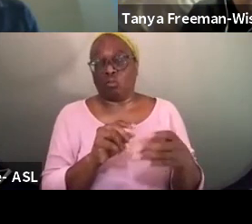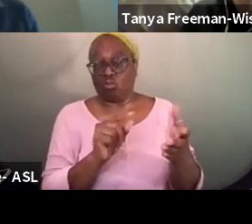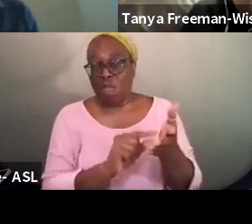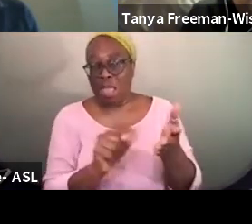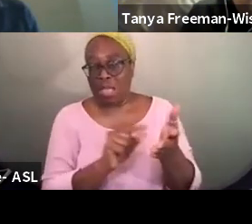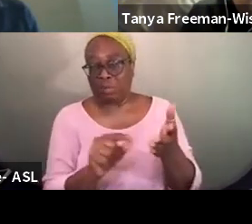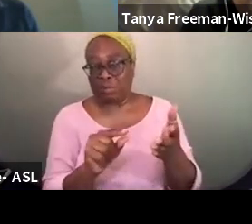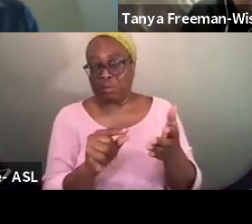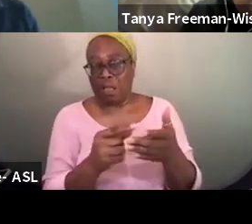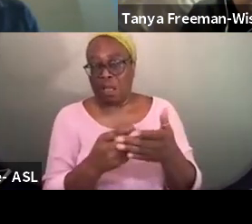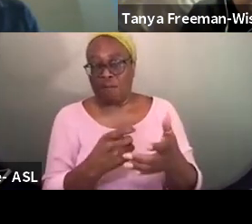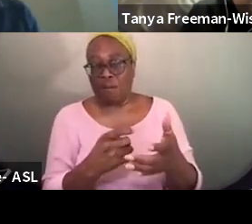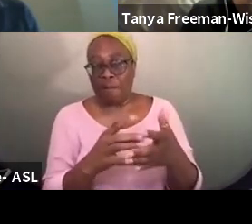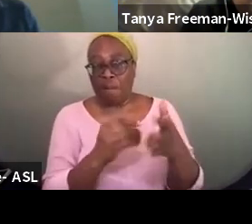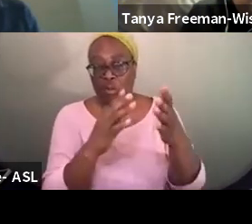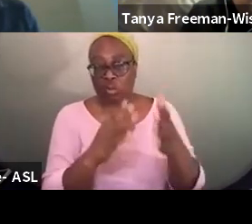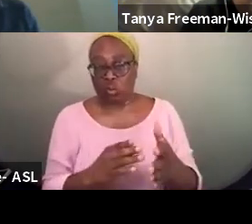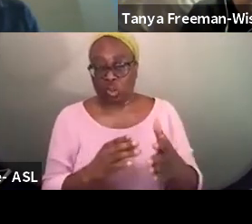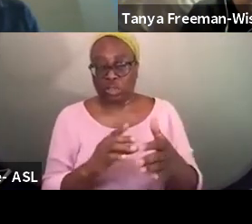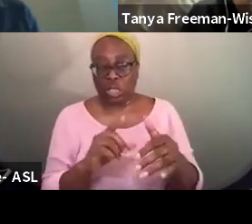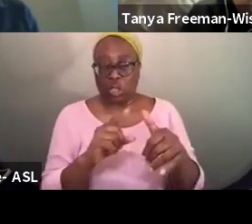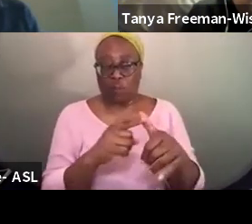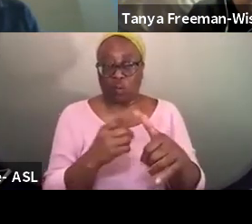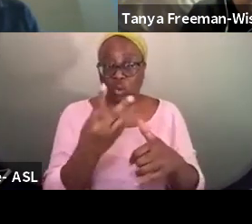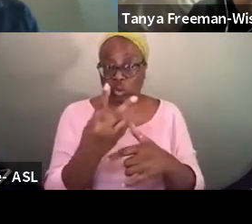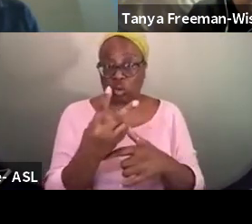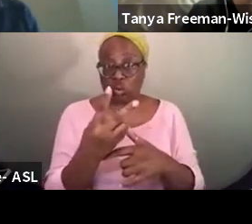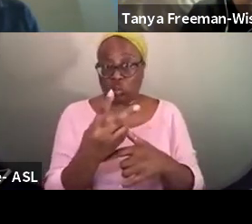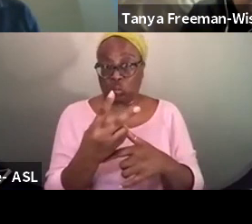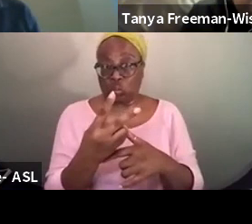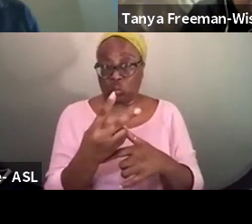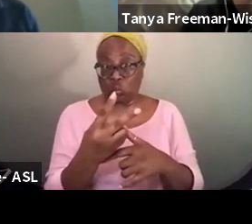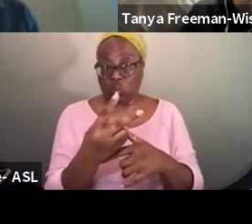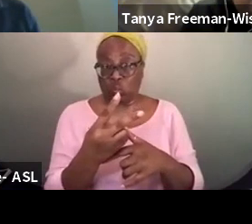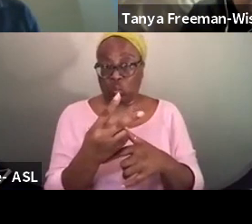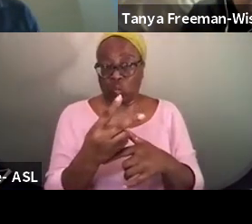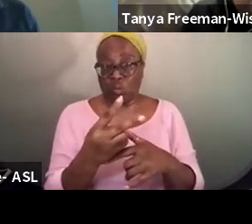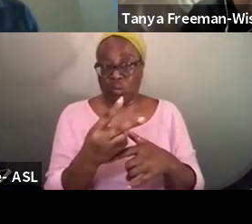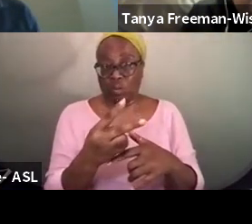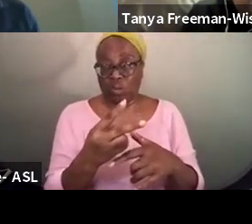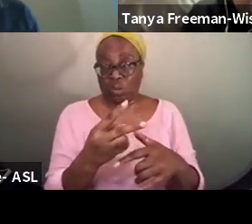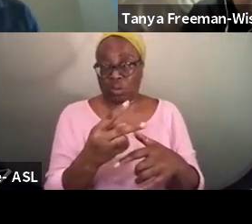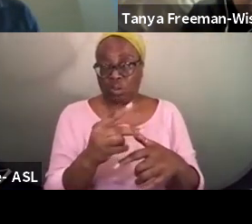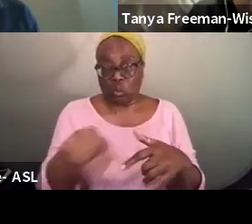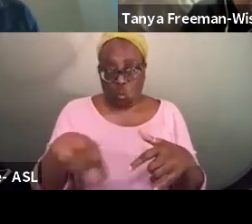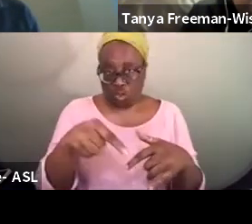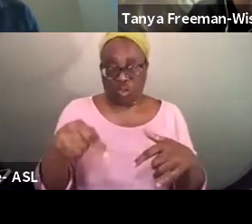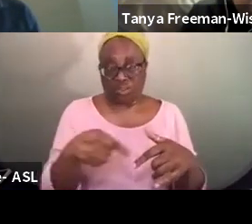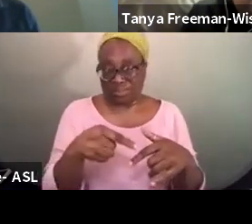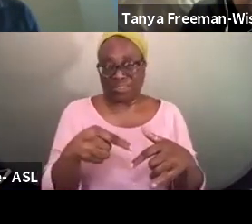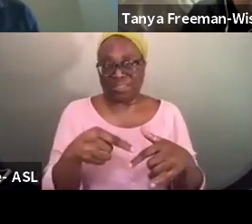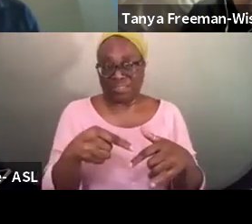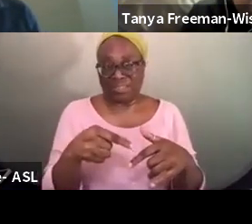include math, language arts, social studies, and science for a